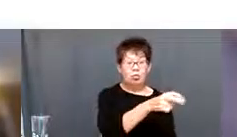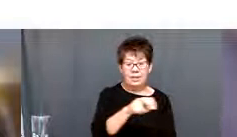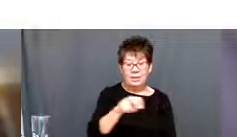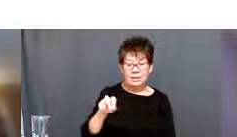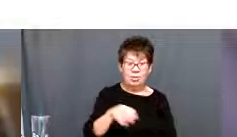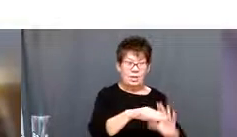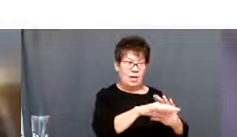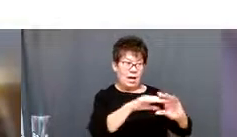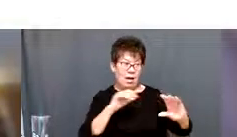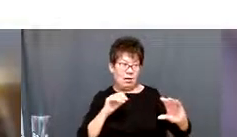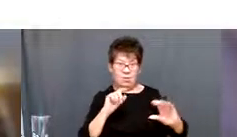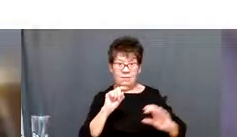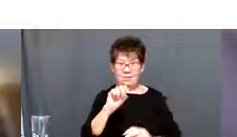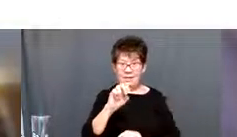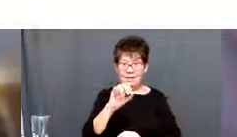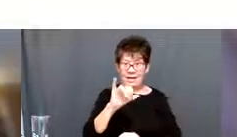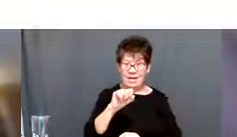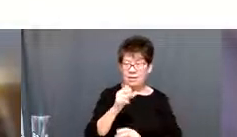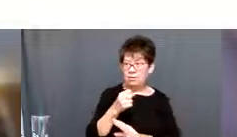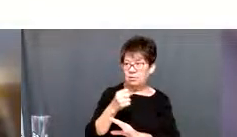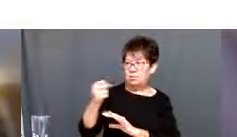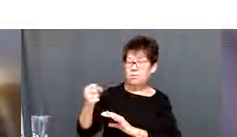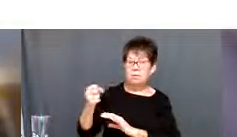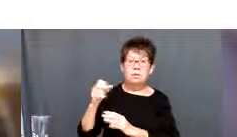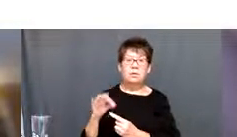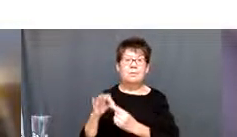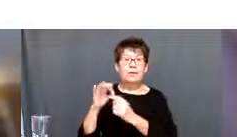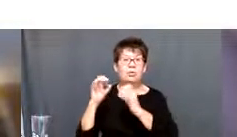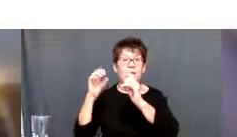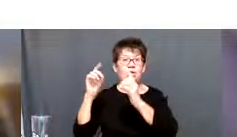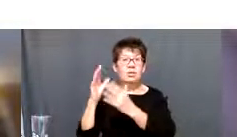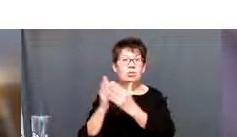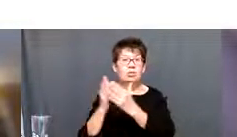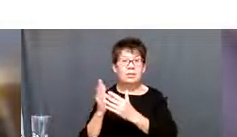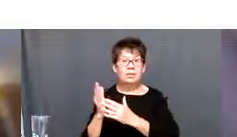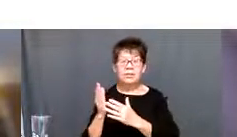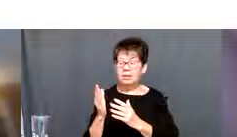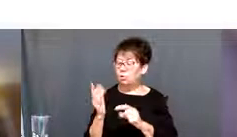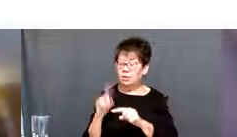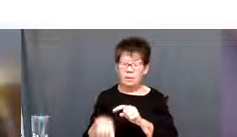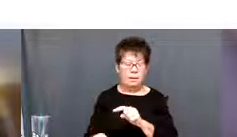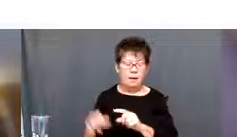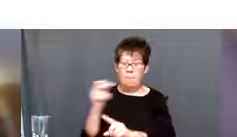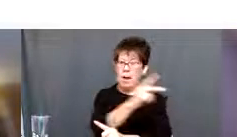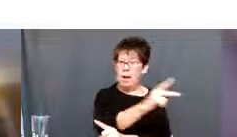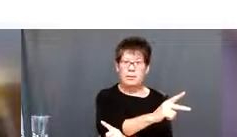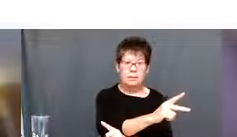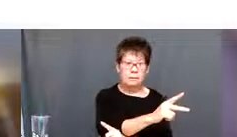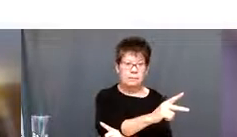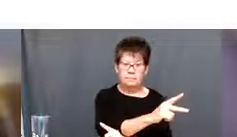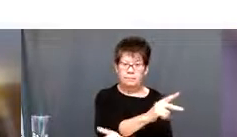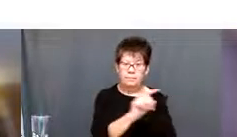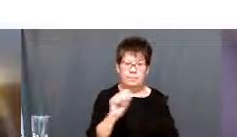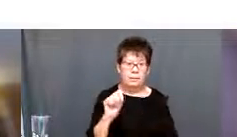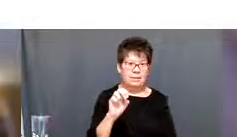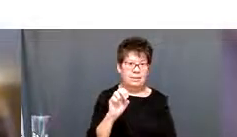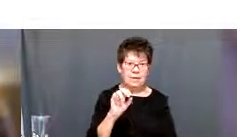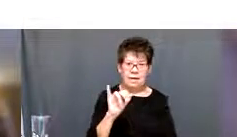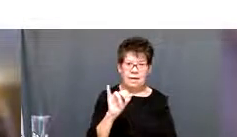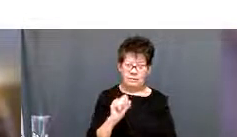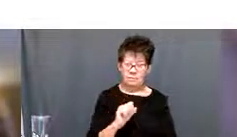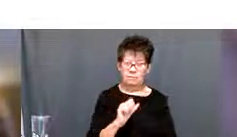of TEIS into special education services in the schools, you cannot come back to TEIS. So you